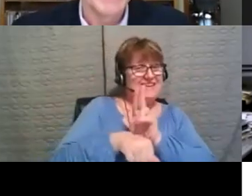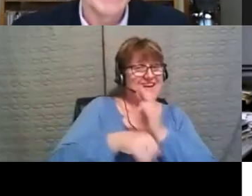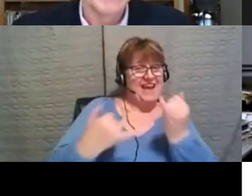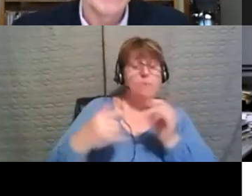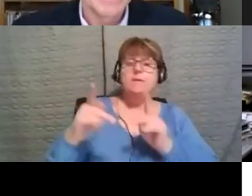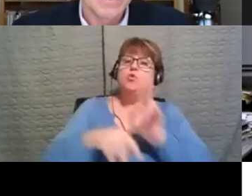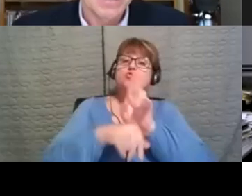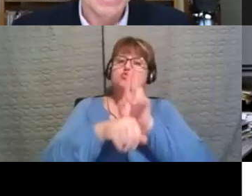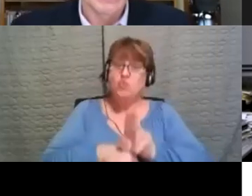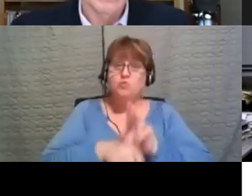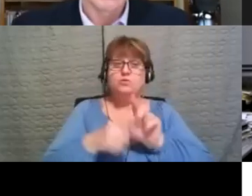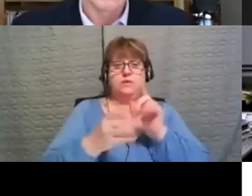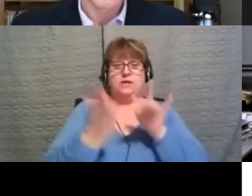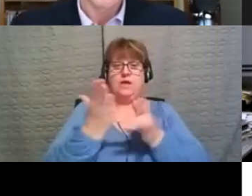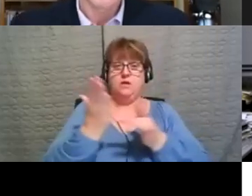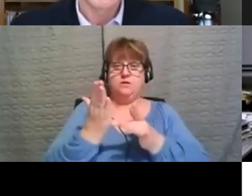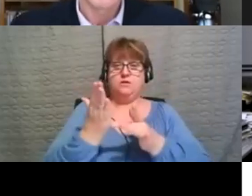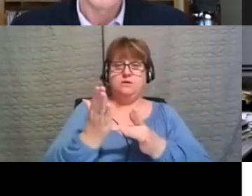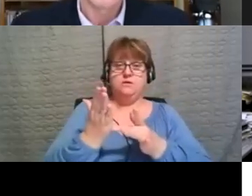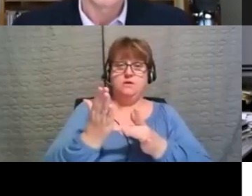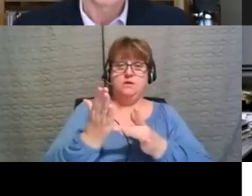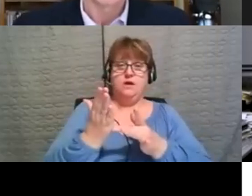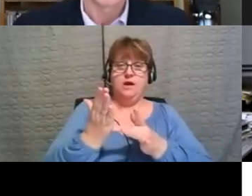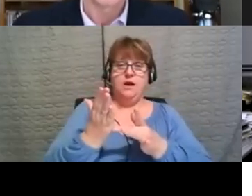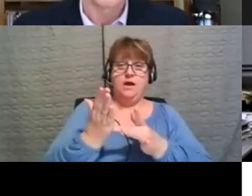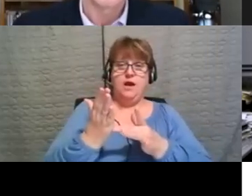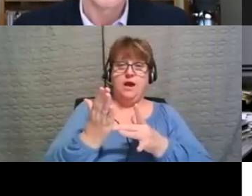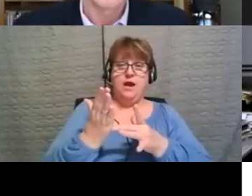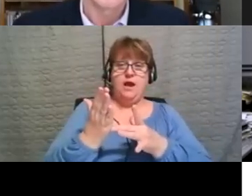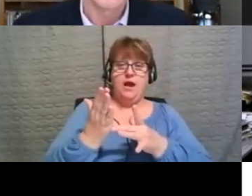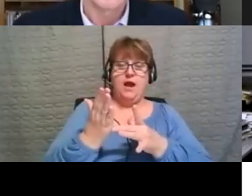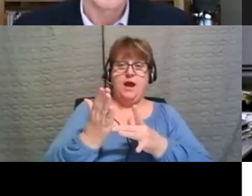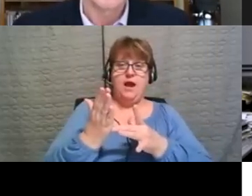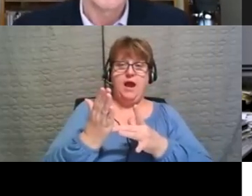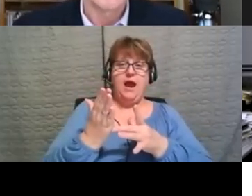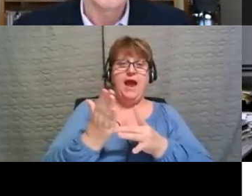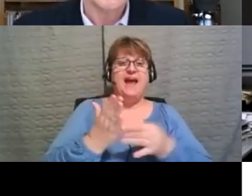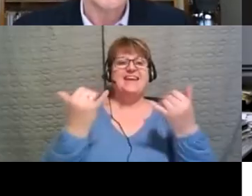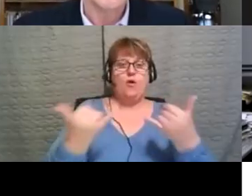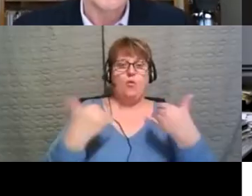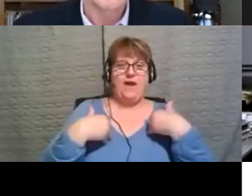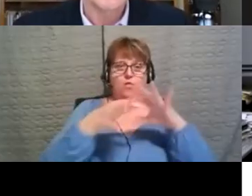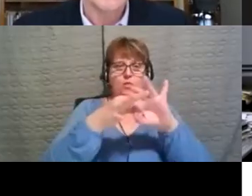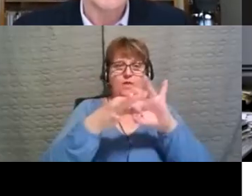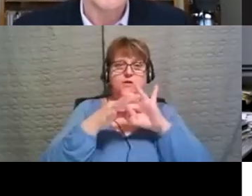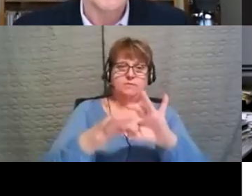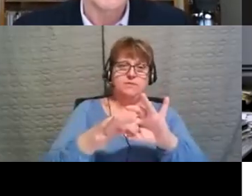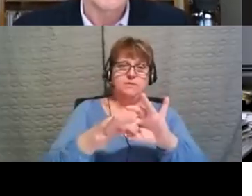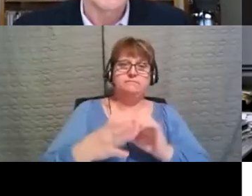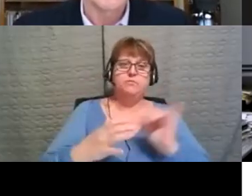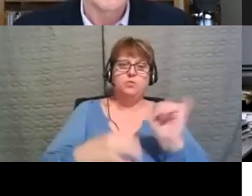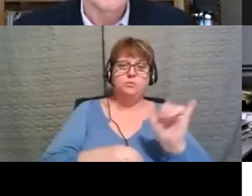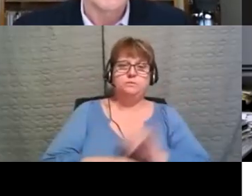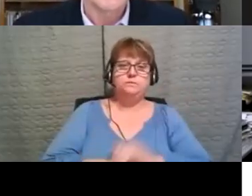to the technology, and then the real impetus, I think, has been the relationship. Yes.